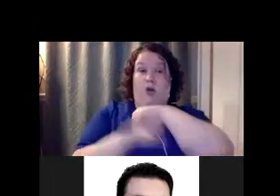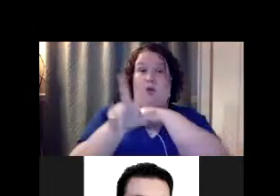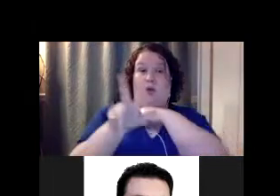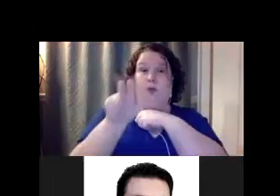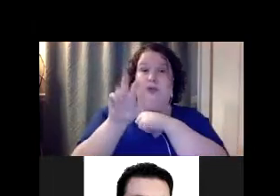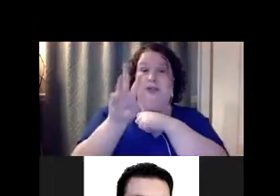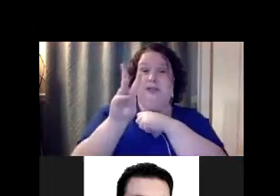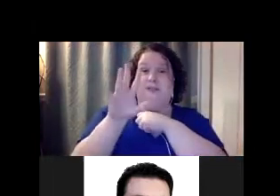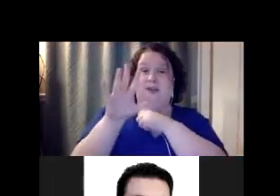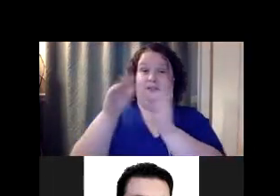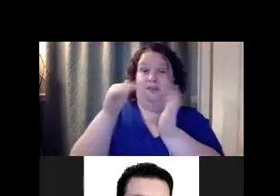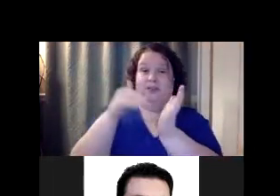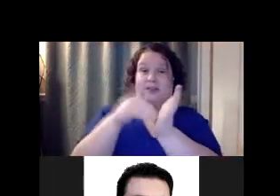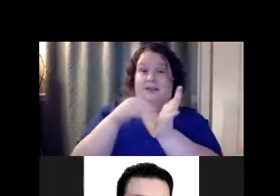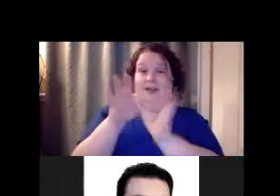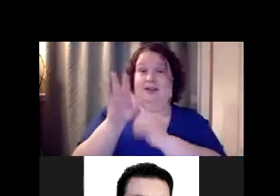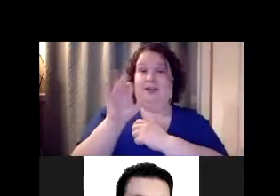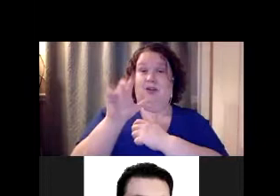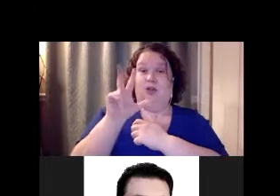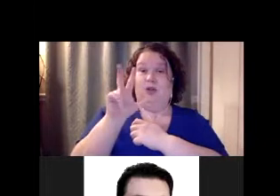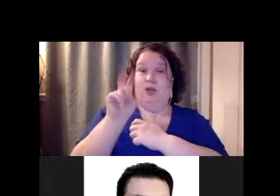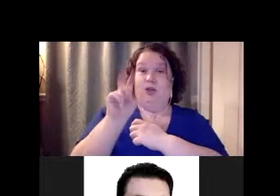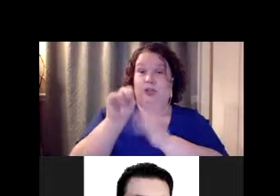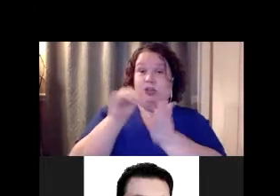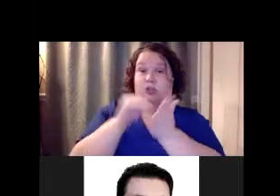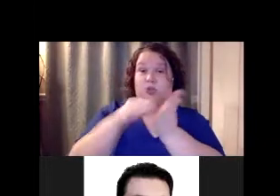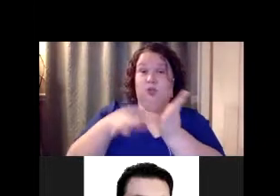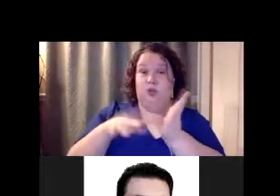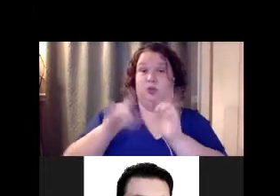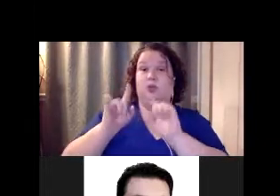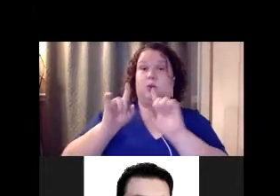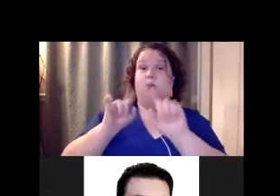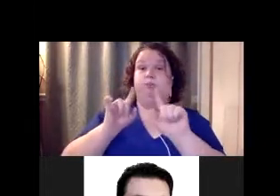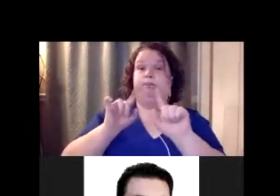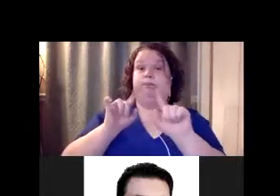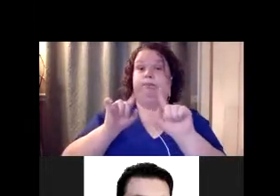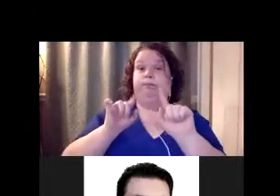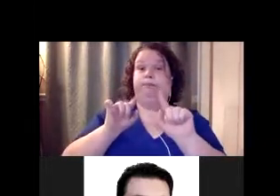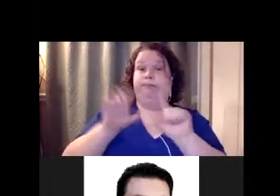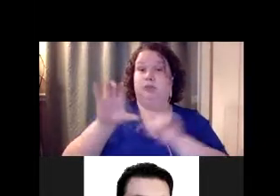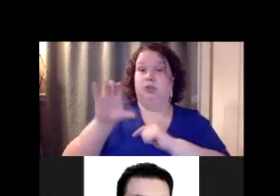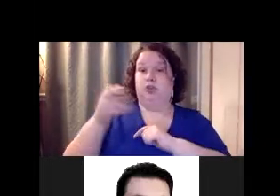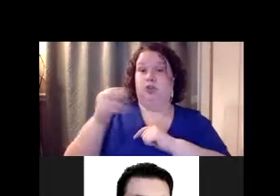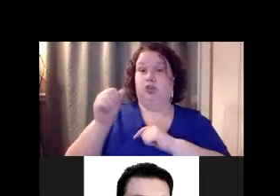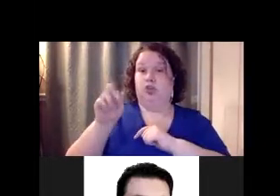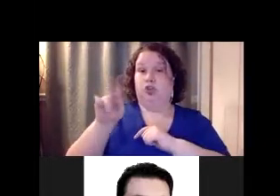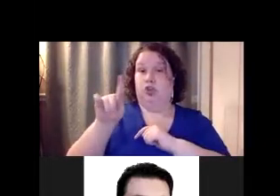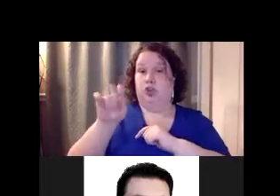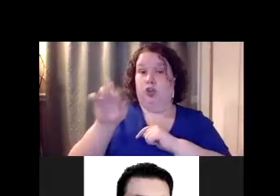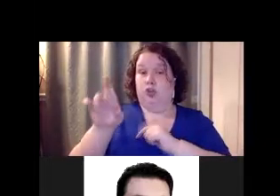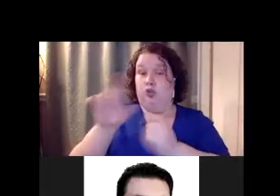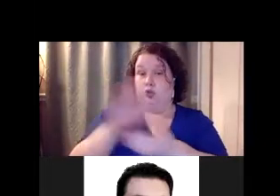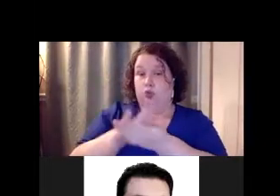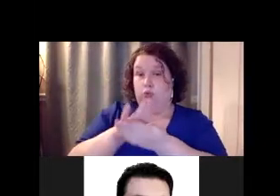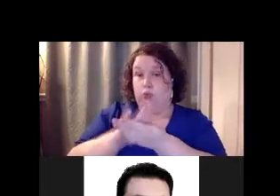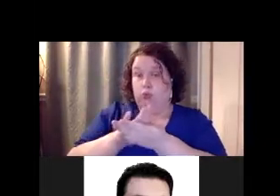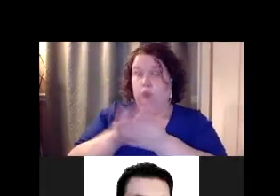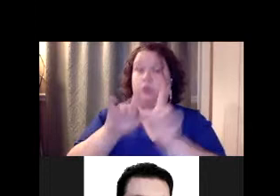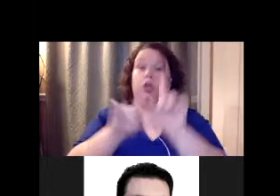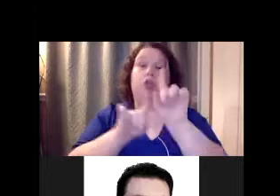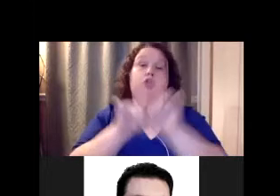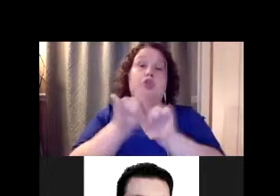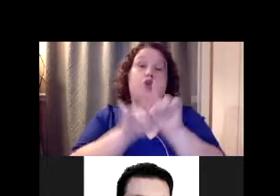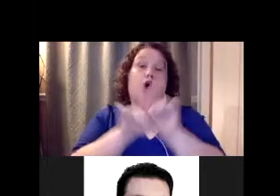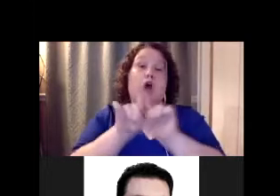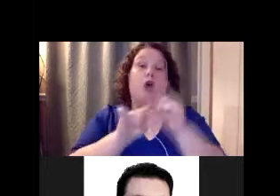365,930 students that are attending charter schools in Texas. These stars do represent those charter school campuses. You'll notice